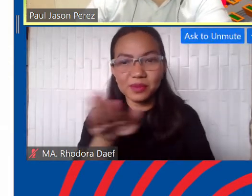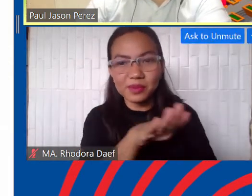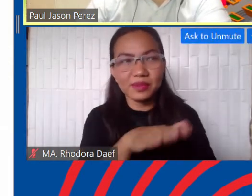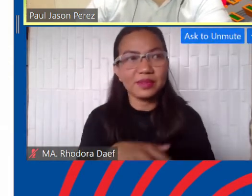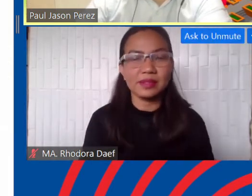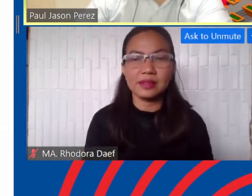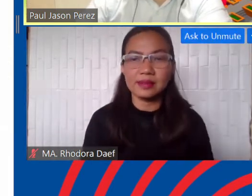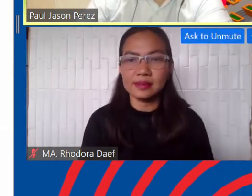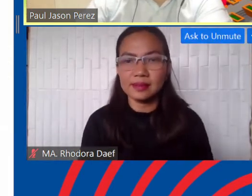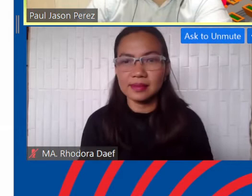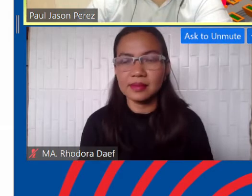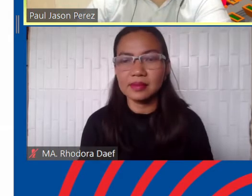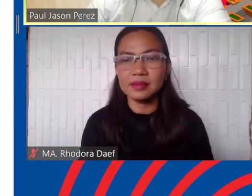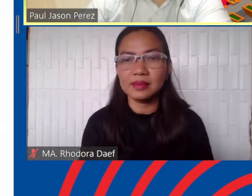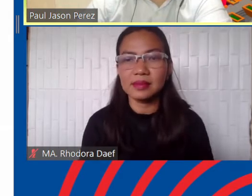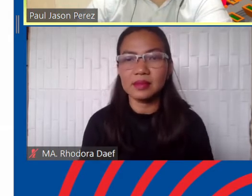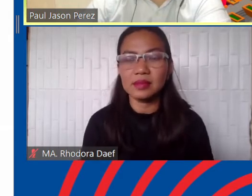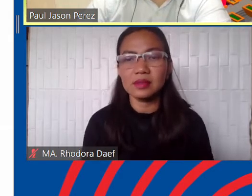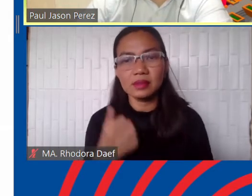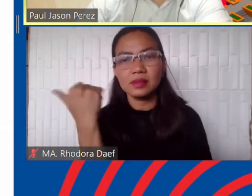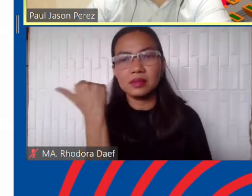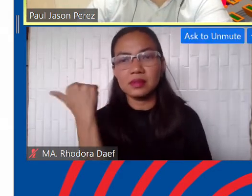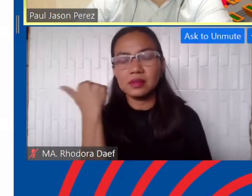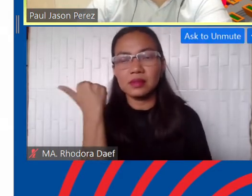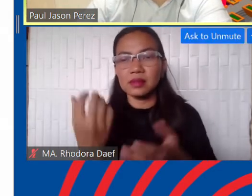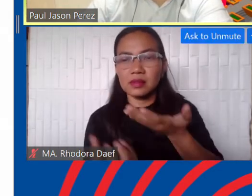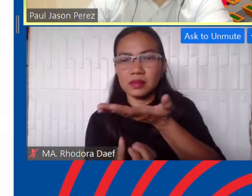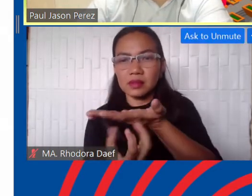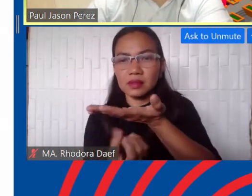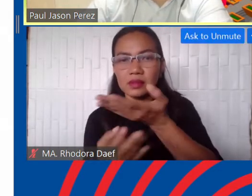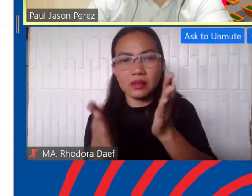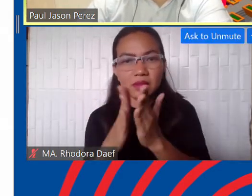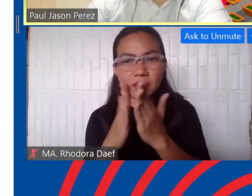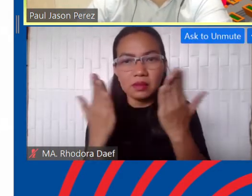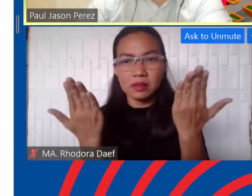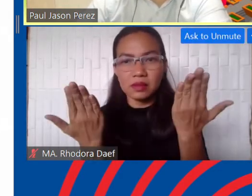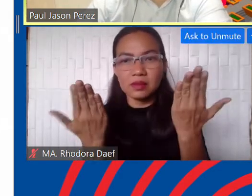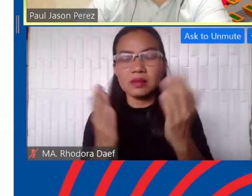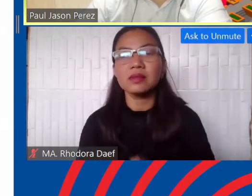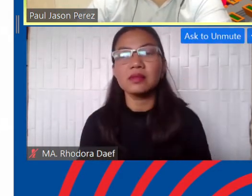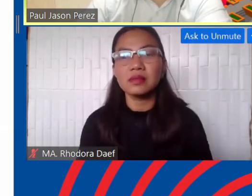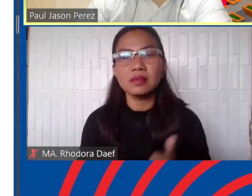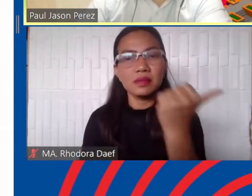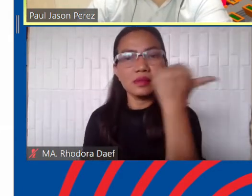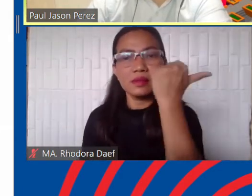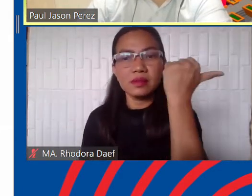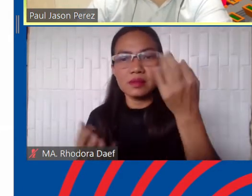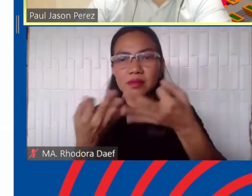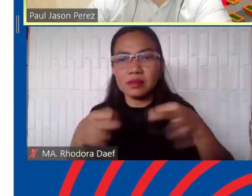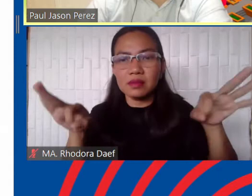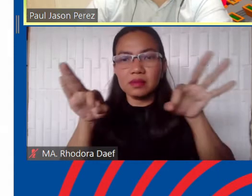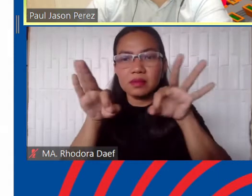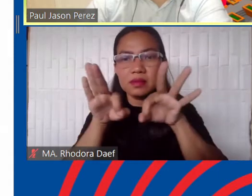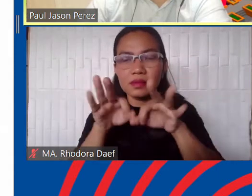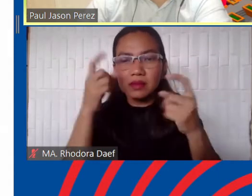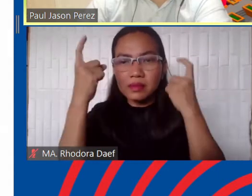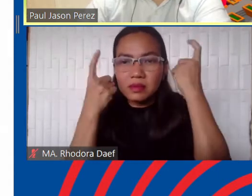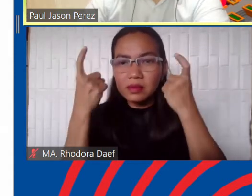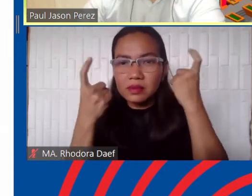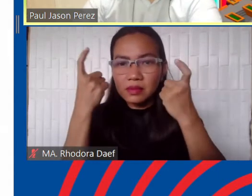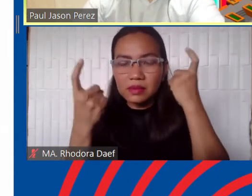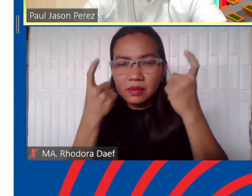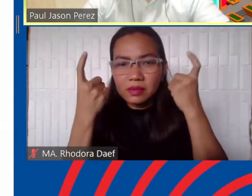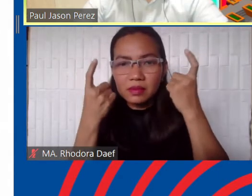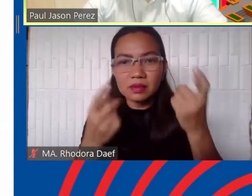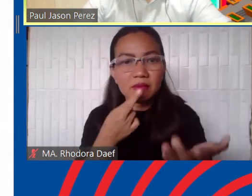Okay. So aside from cookbooks, uh, another important consideration when documenting is,